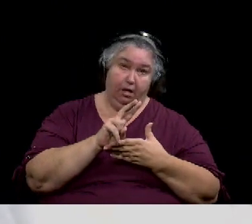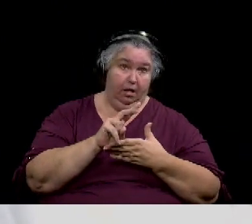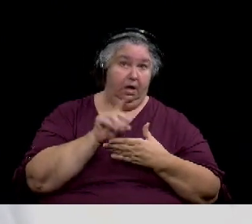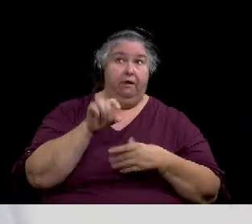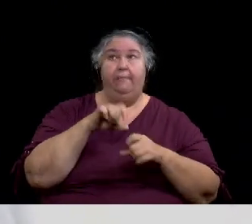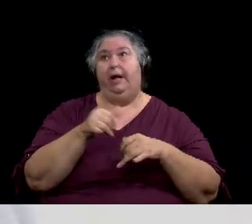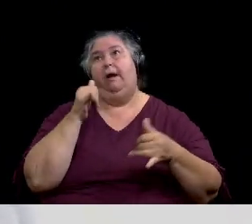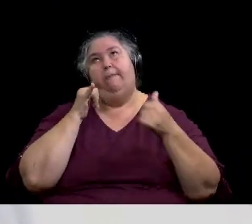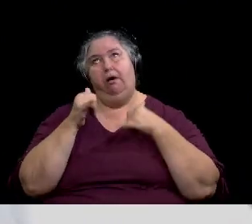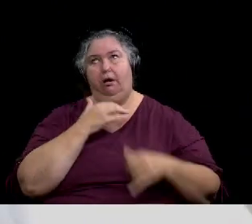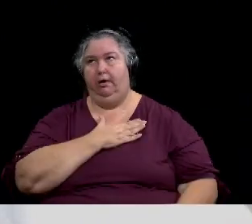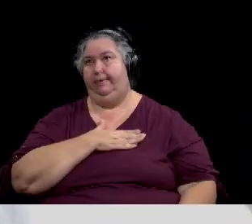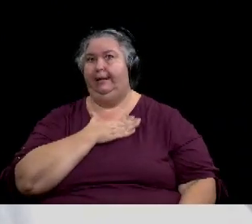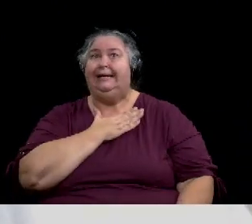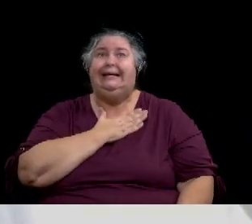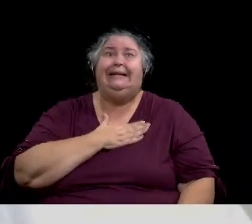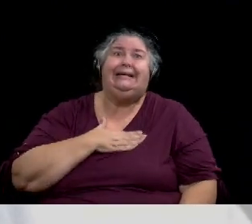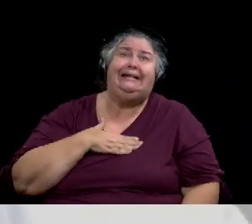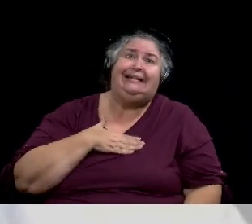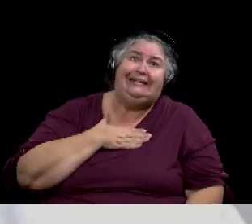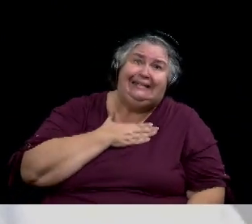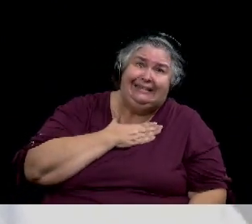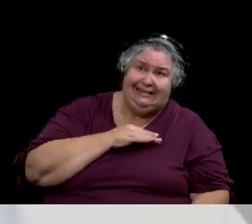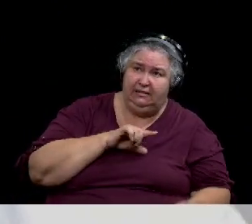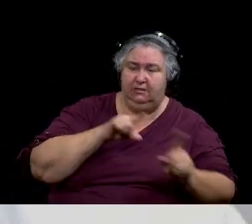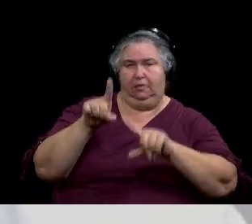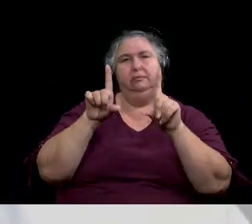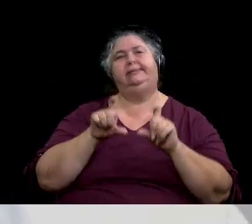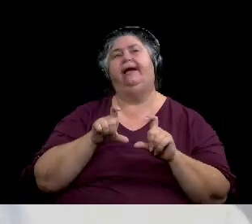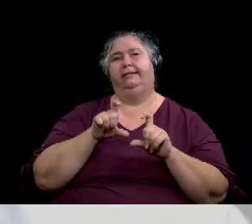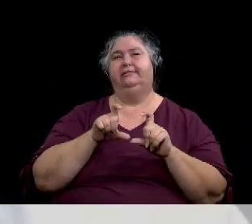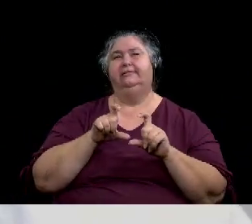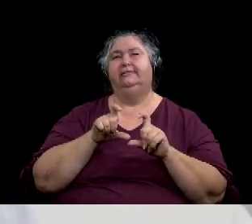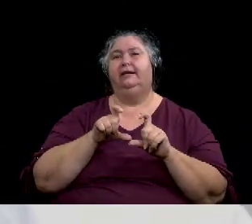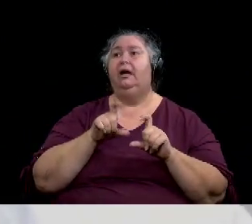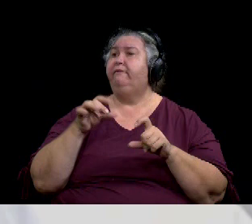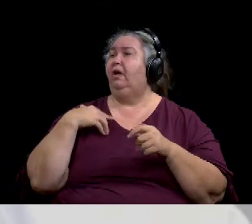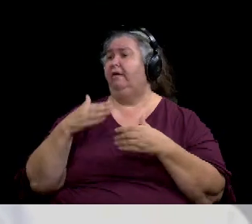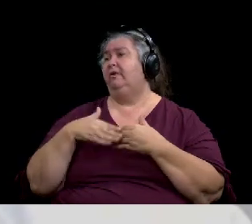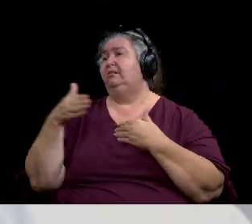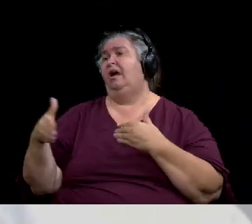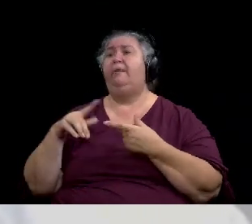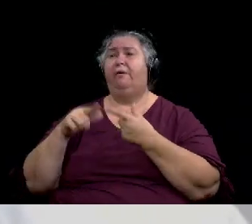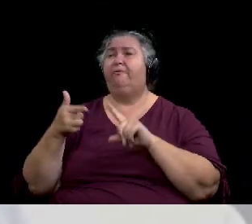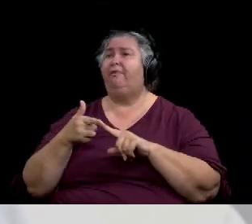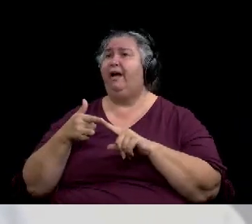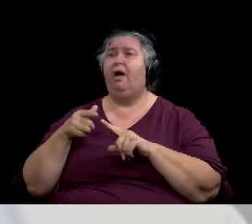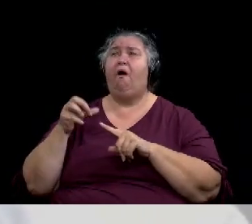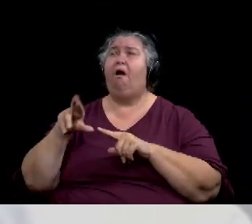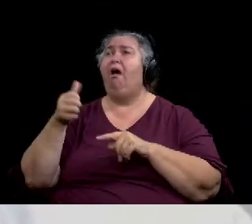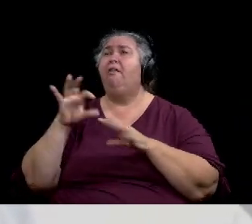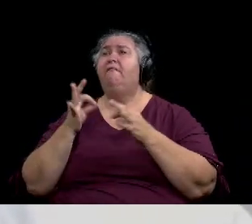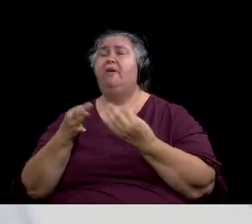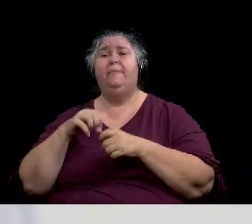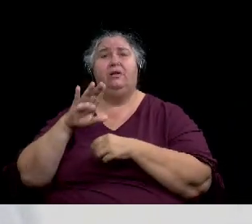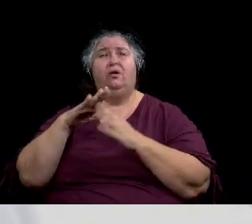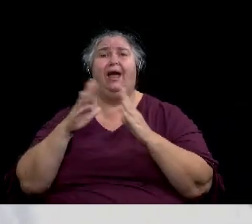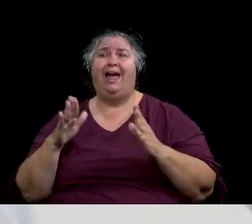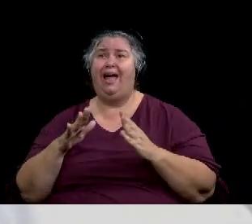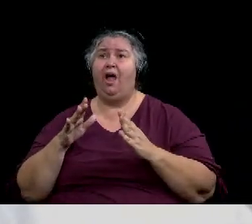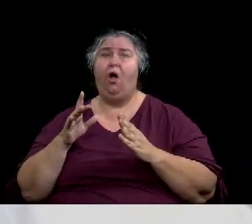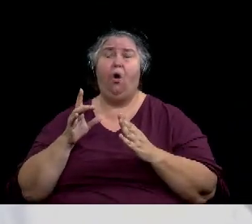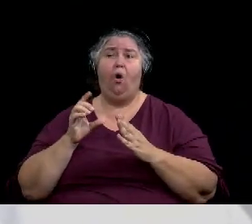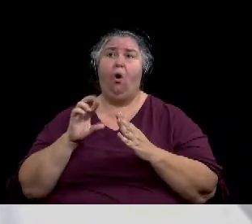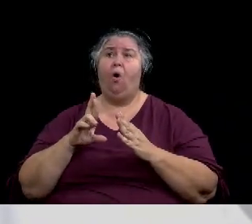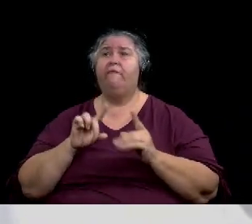bar, please get tested. If you've had neighbors or friends or extended family in your house, or if you've dropped